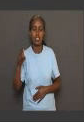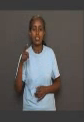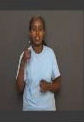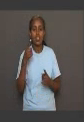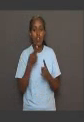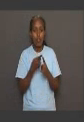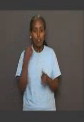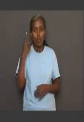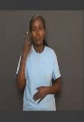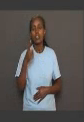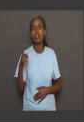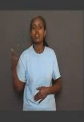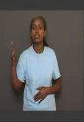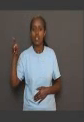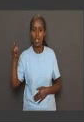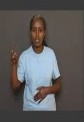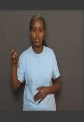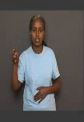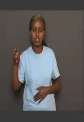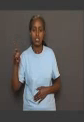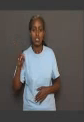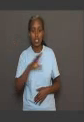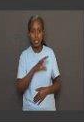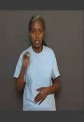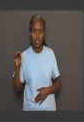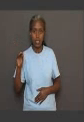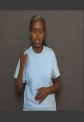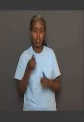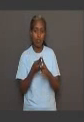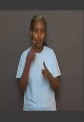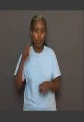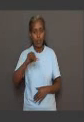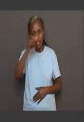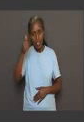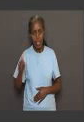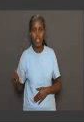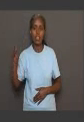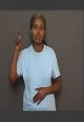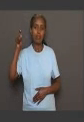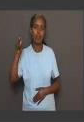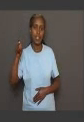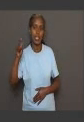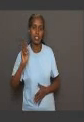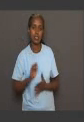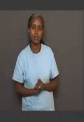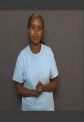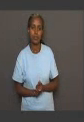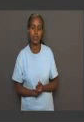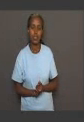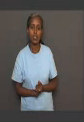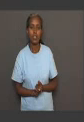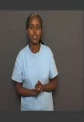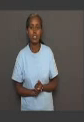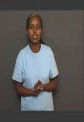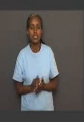for each x, and for any x. The